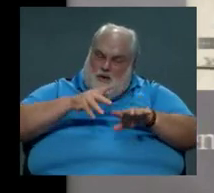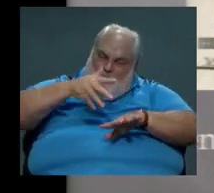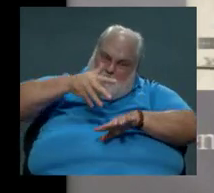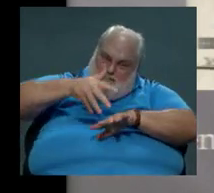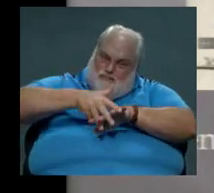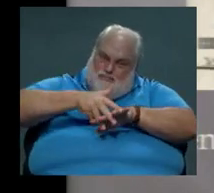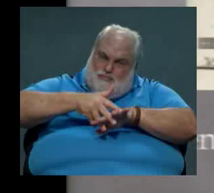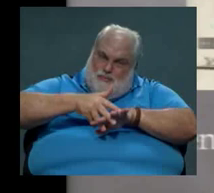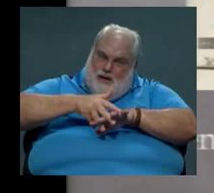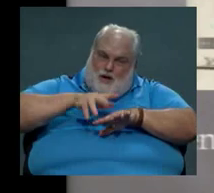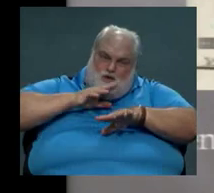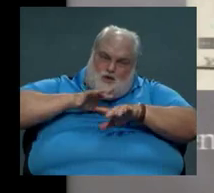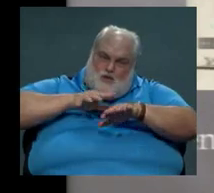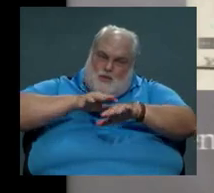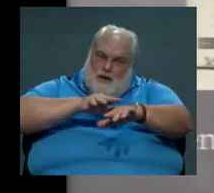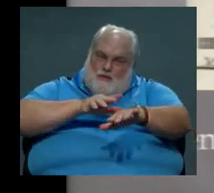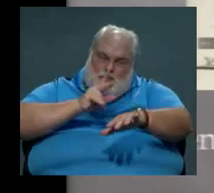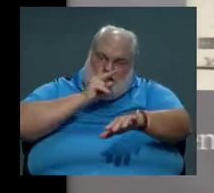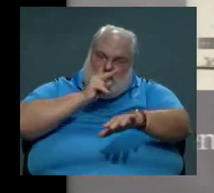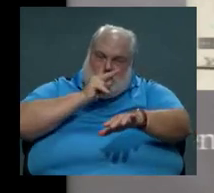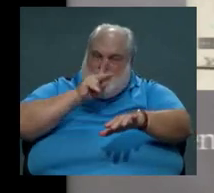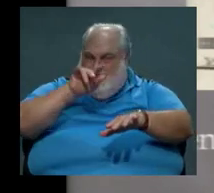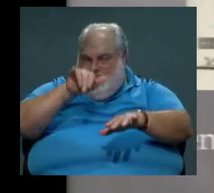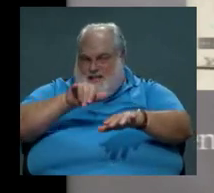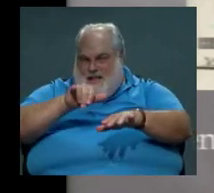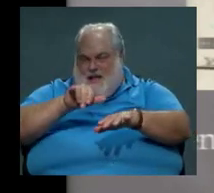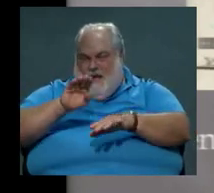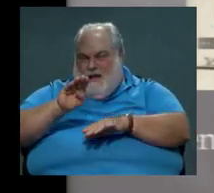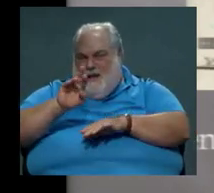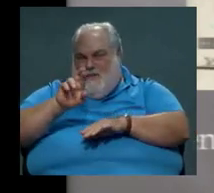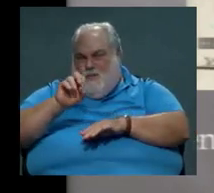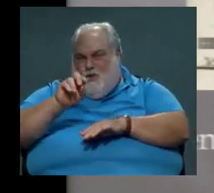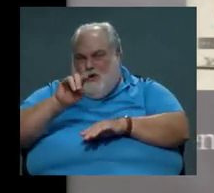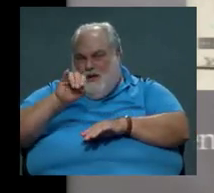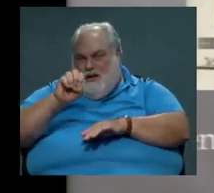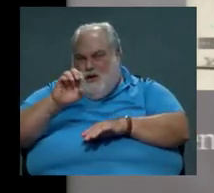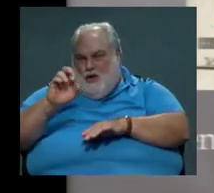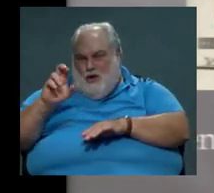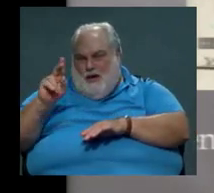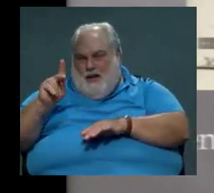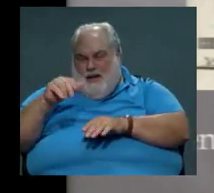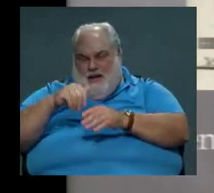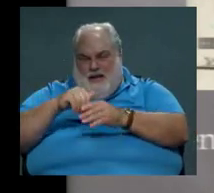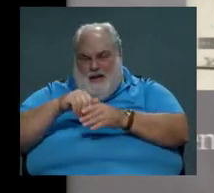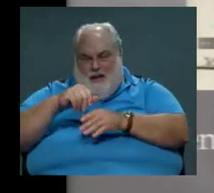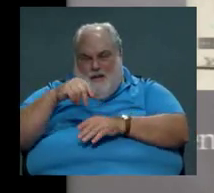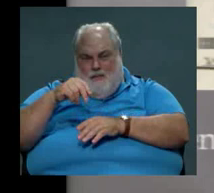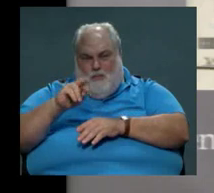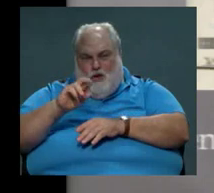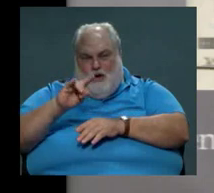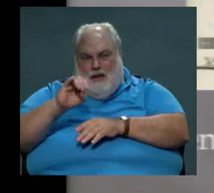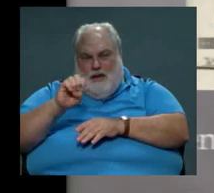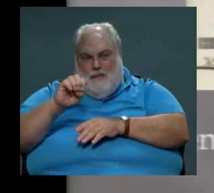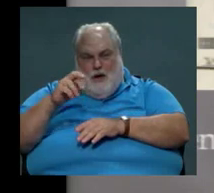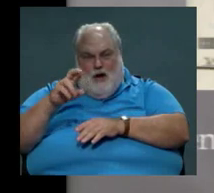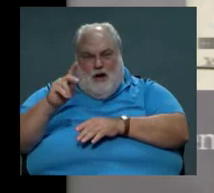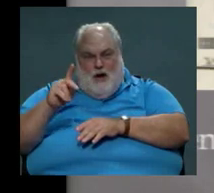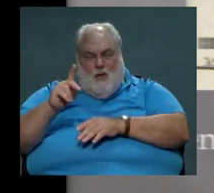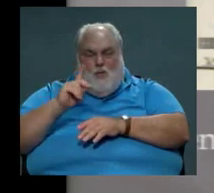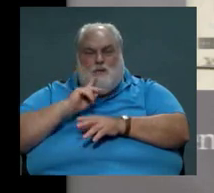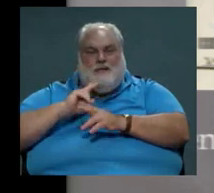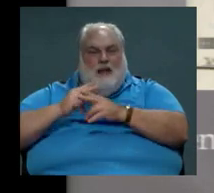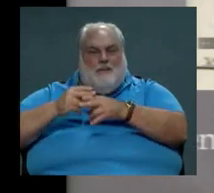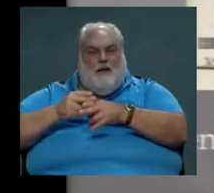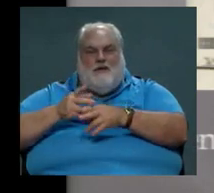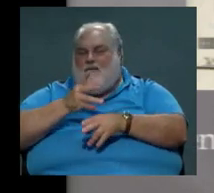and early creeks. So you can see that Brody Creek and Brody Subdivision in Brody Park was named after an actual farmer